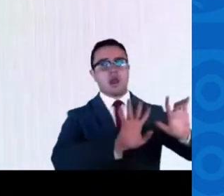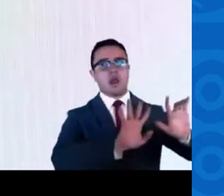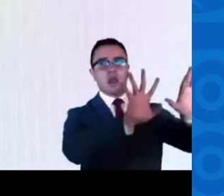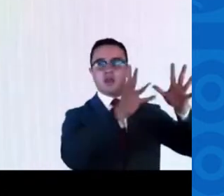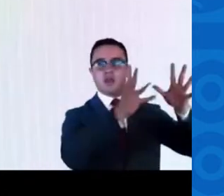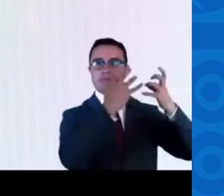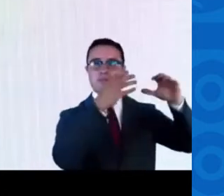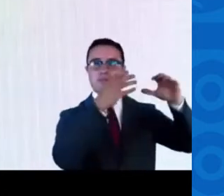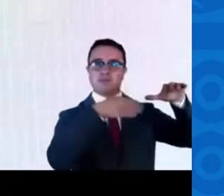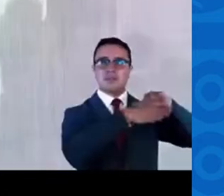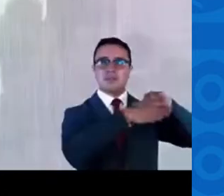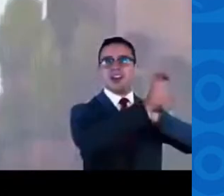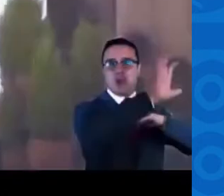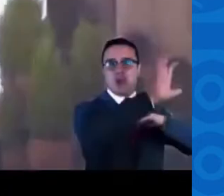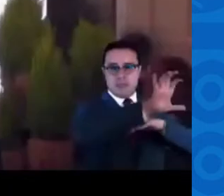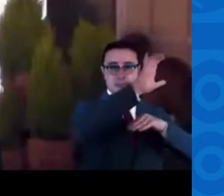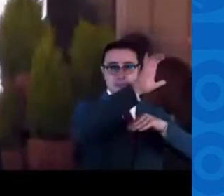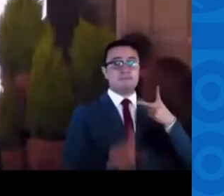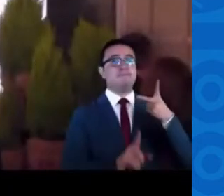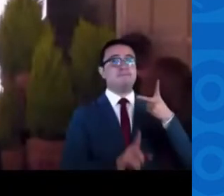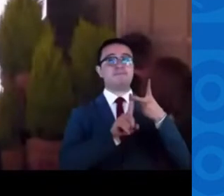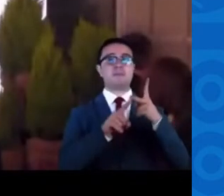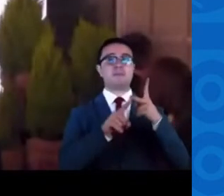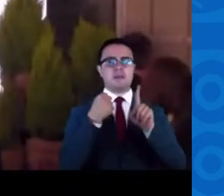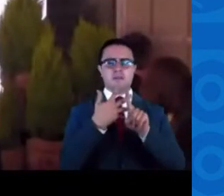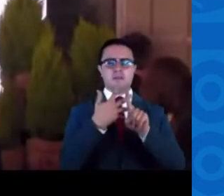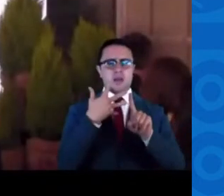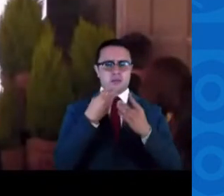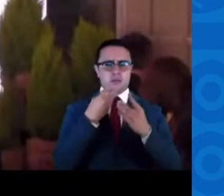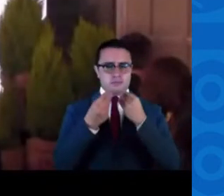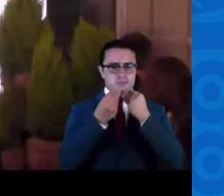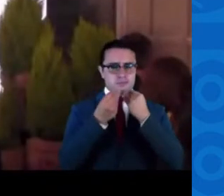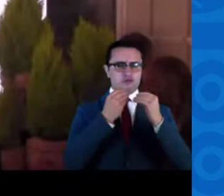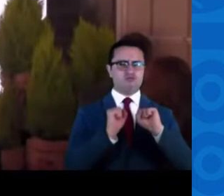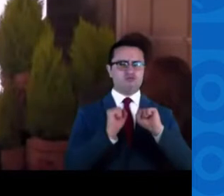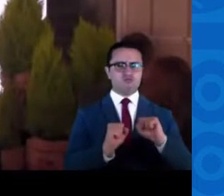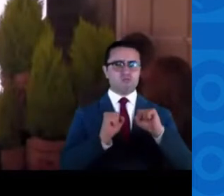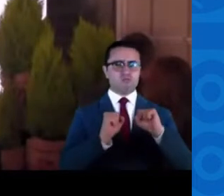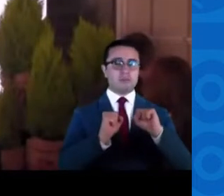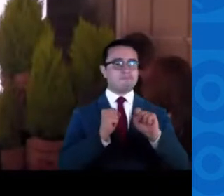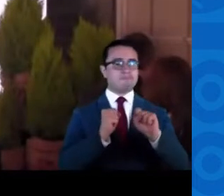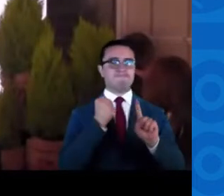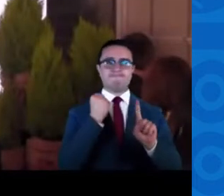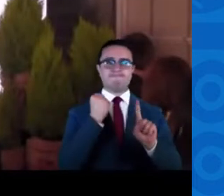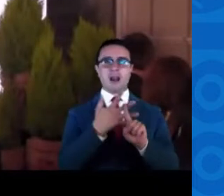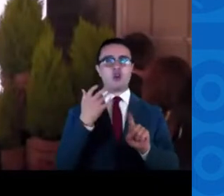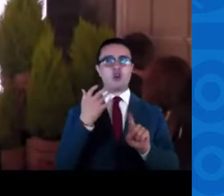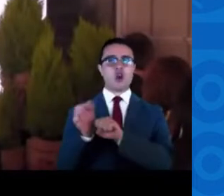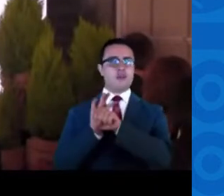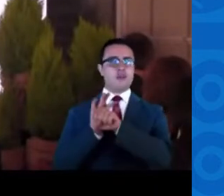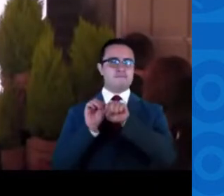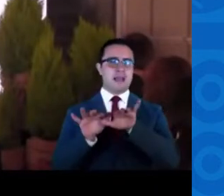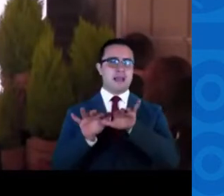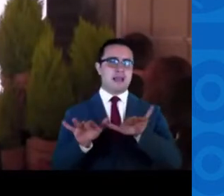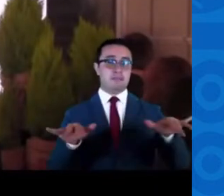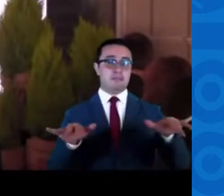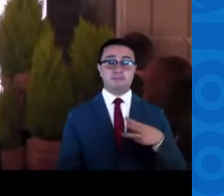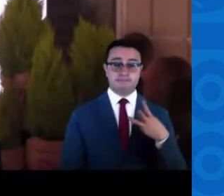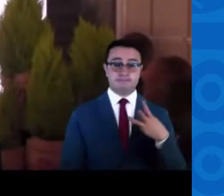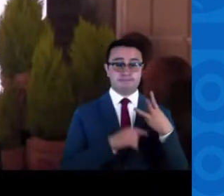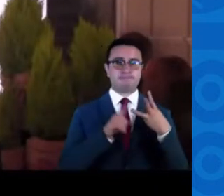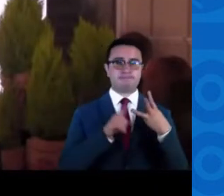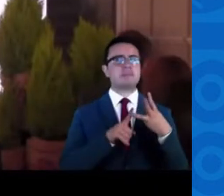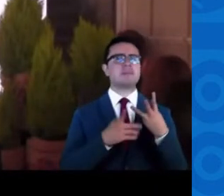the migrants crisis, the impact on nutrition and on food security due to